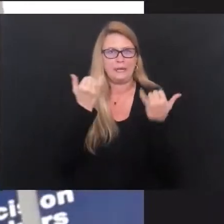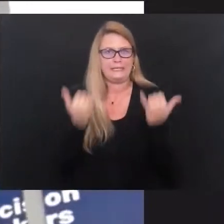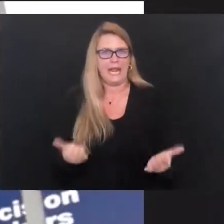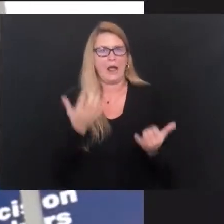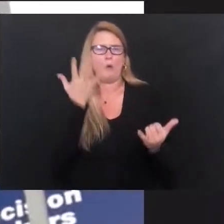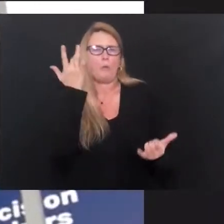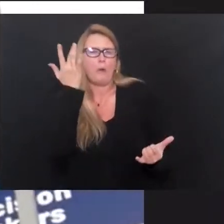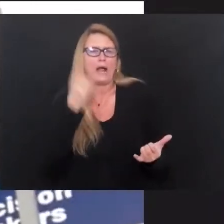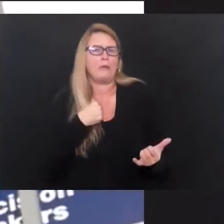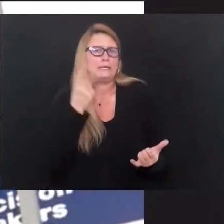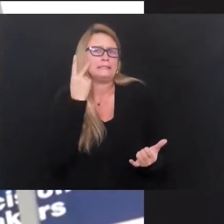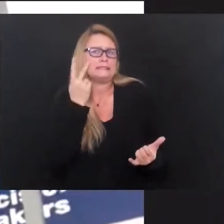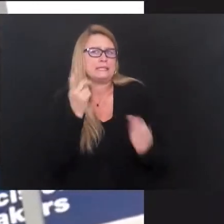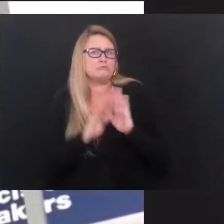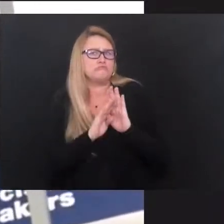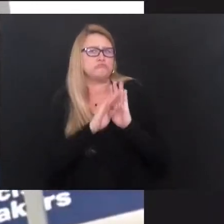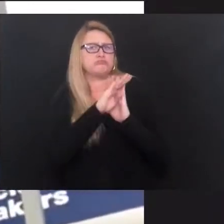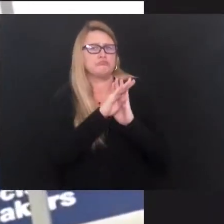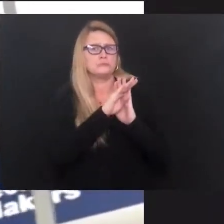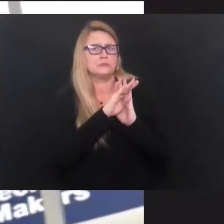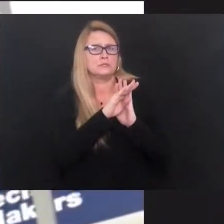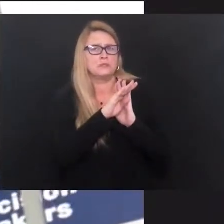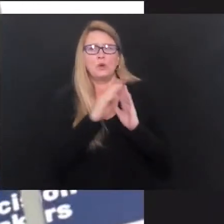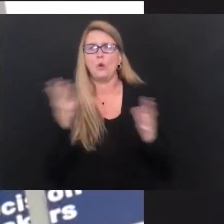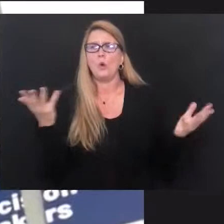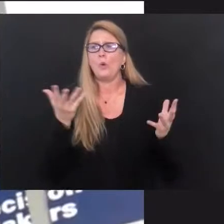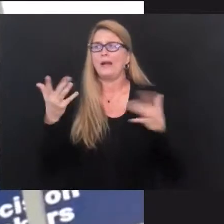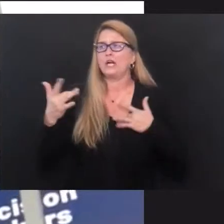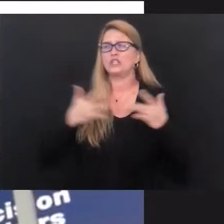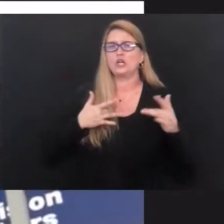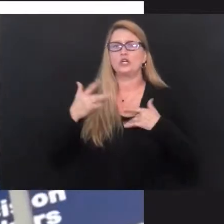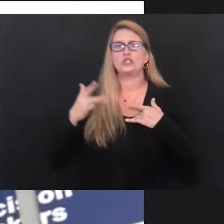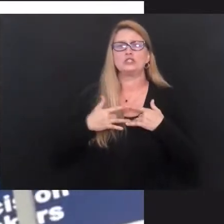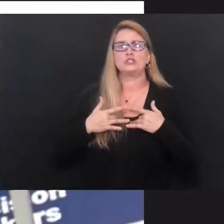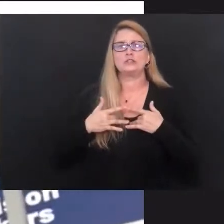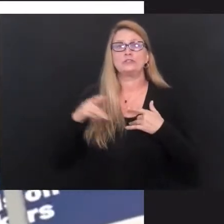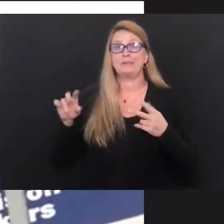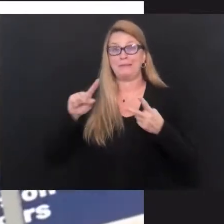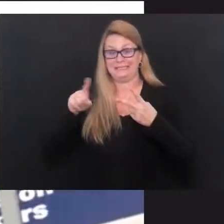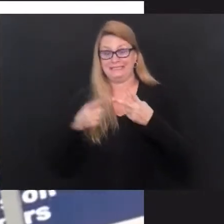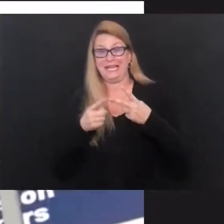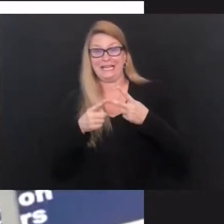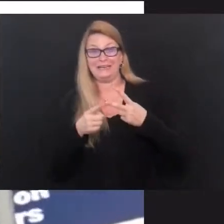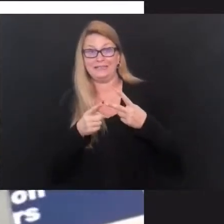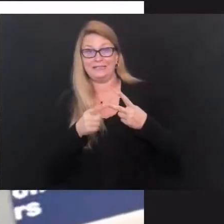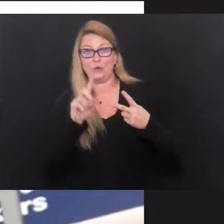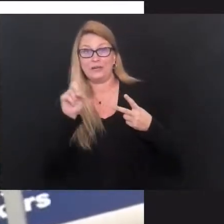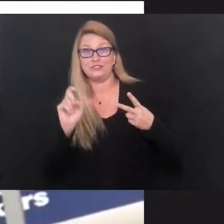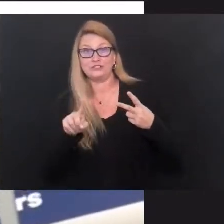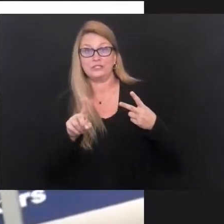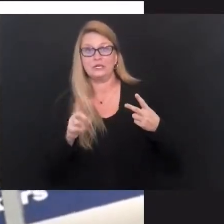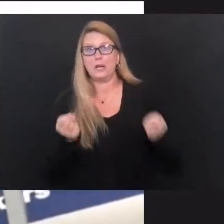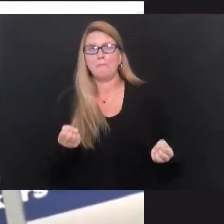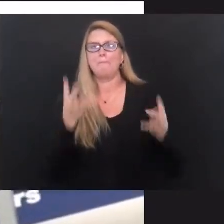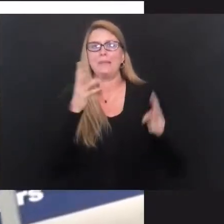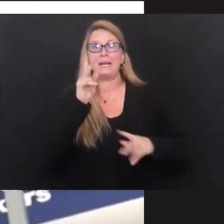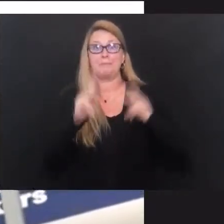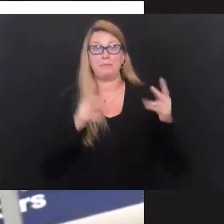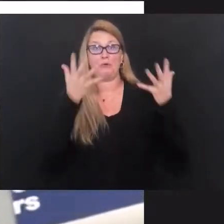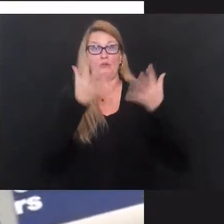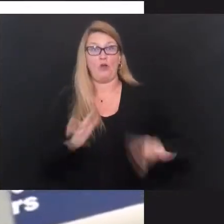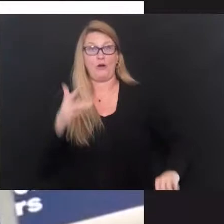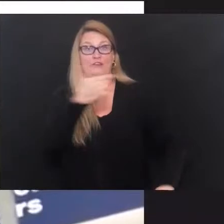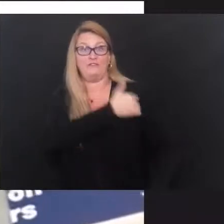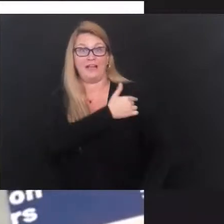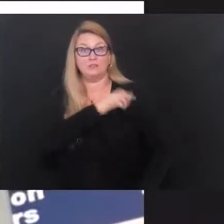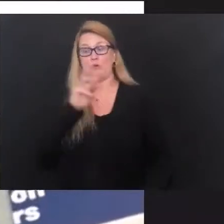this slight uptick and your concerns about it. And the other part of my question is, I, like many people, got my first vaccine shot